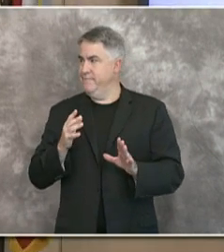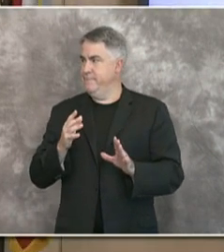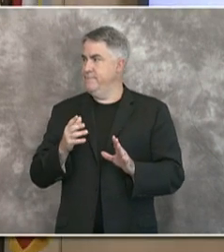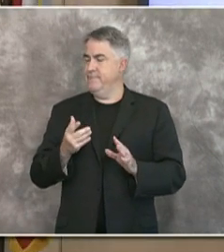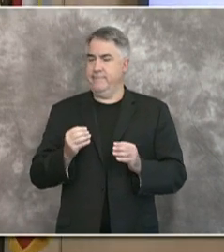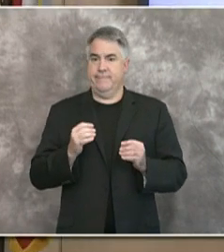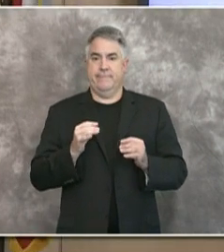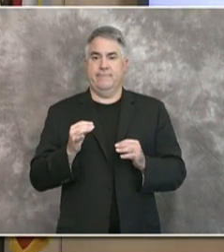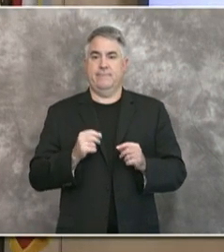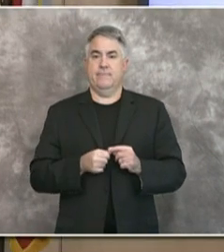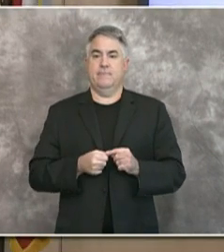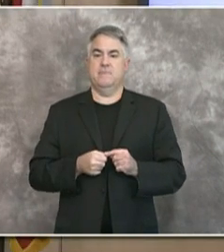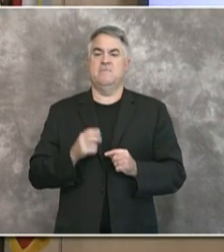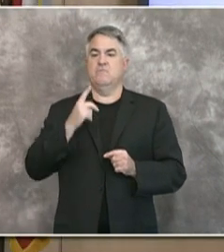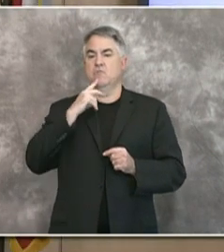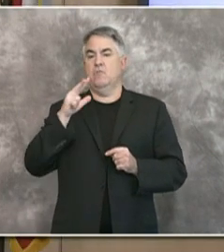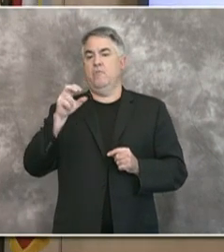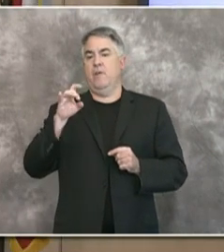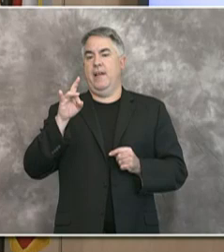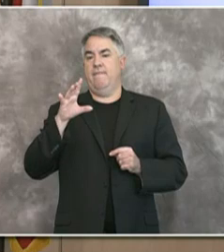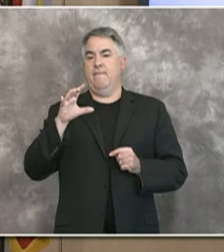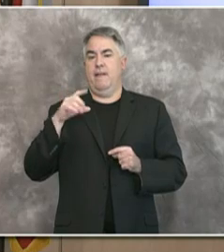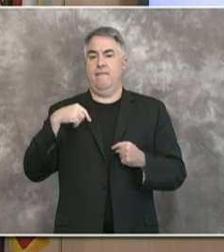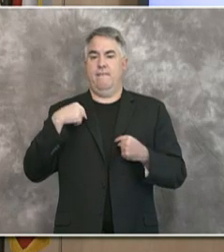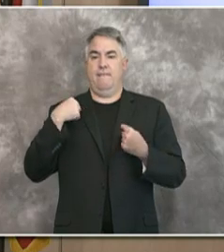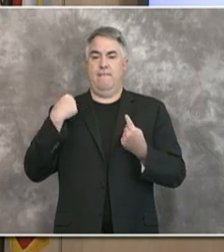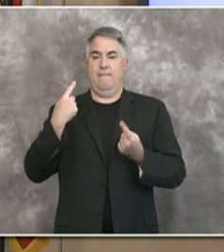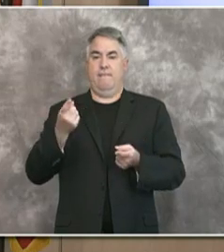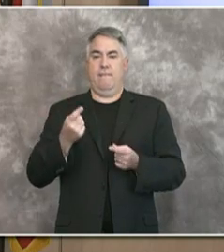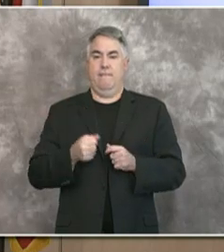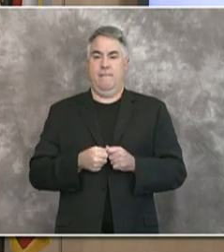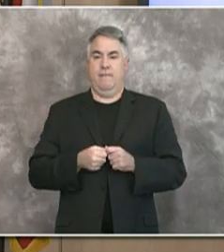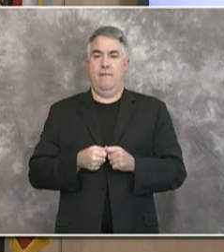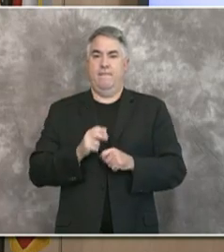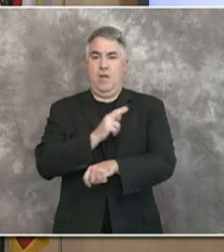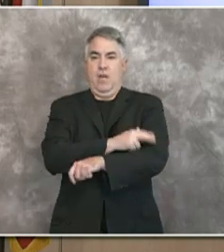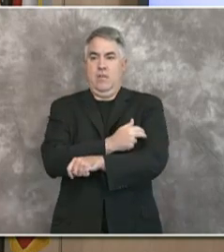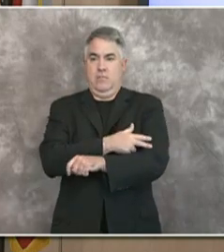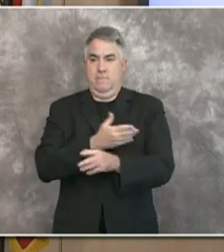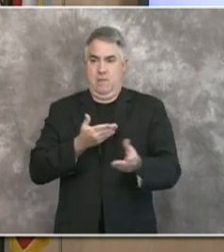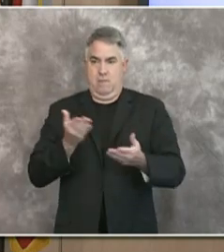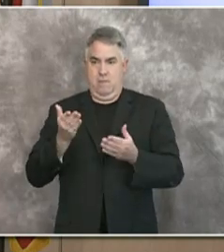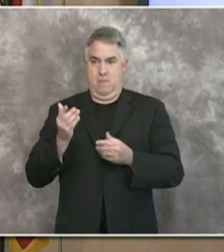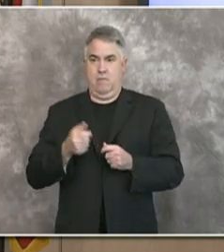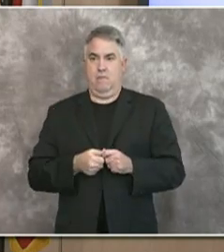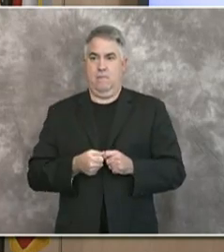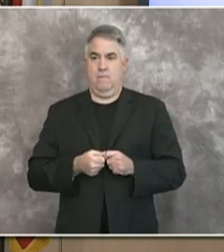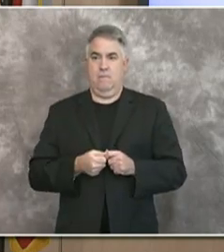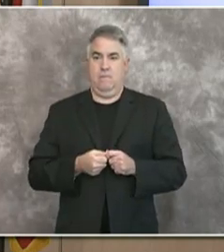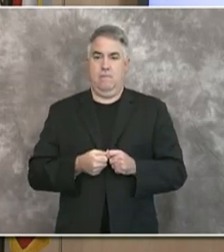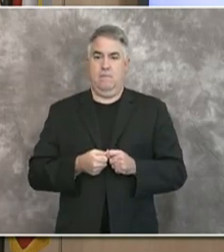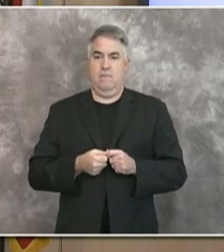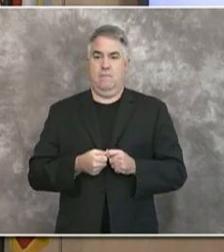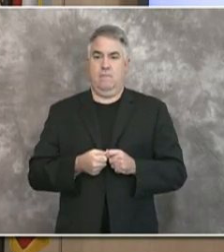of the totals. Let's jump ahead and see if our hospitalization one is correct.